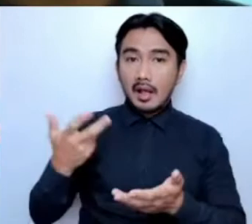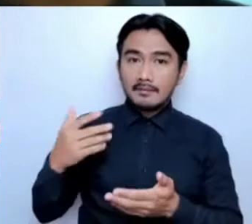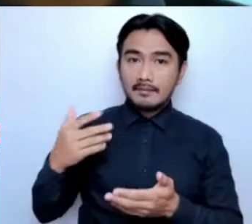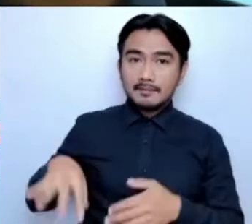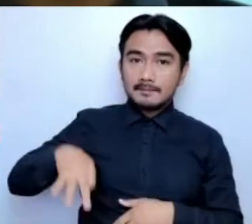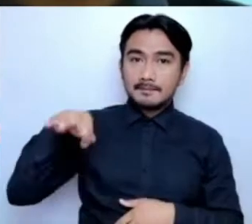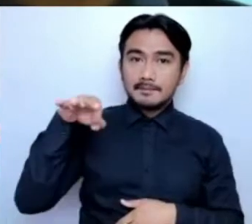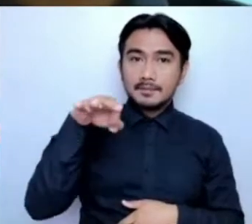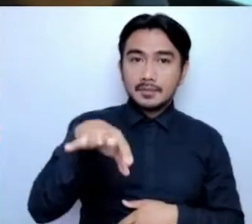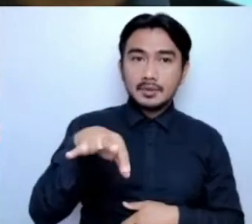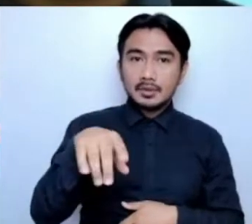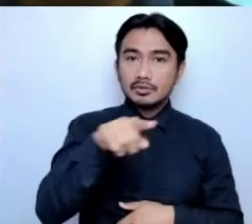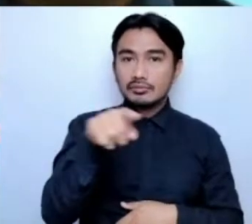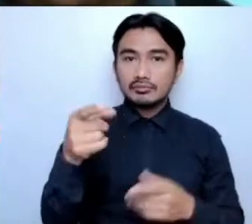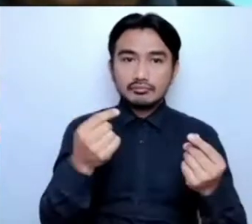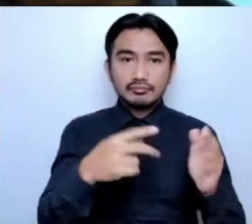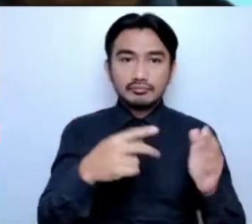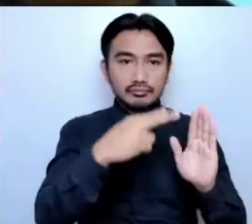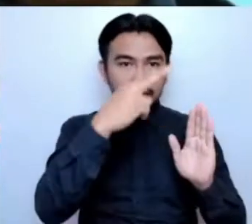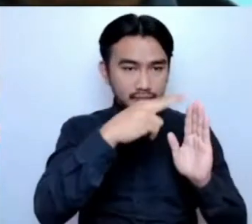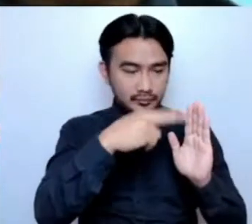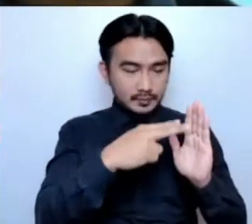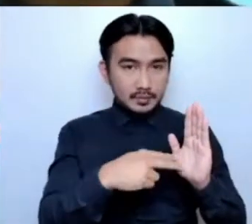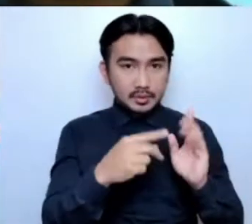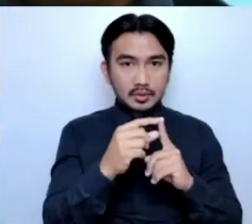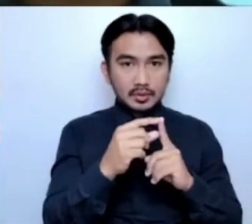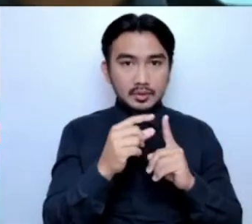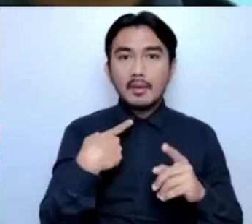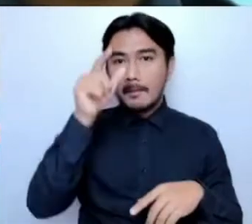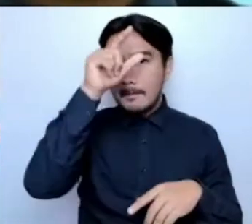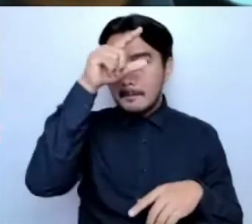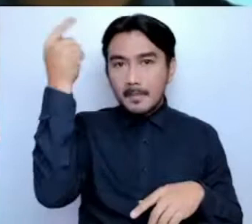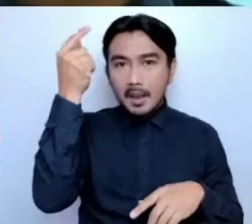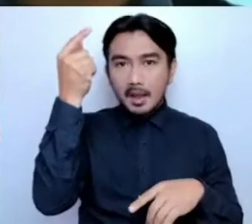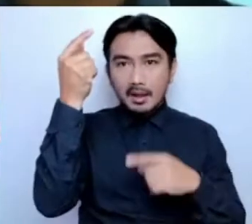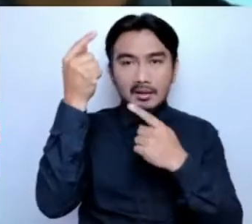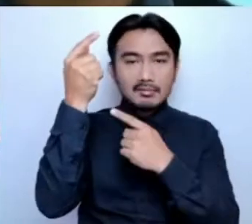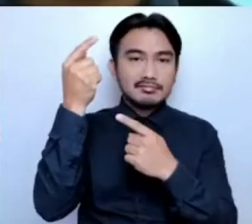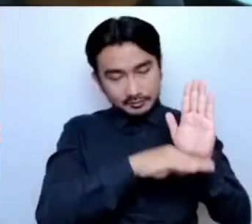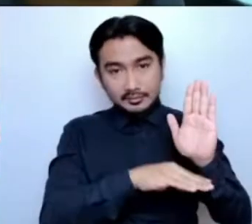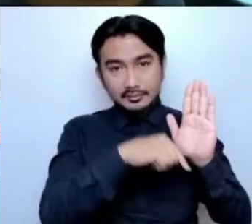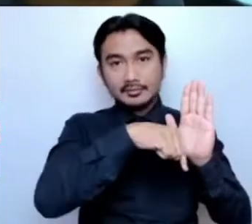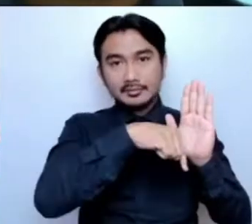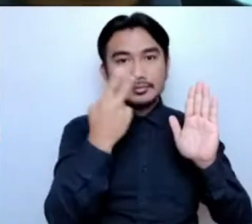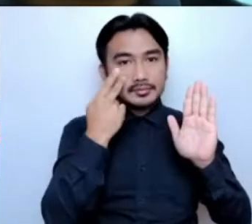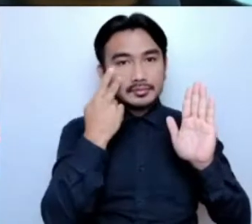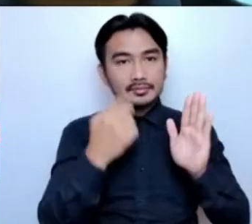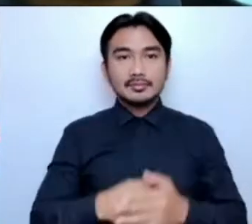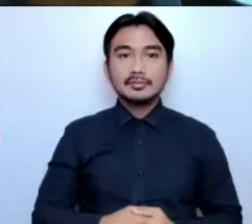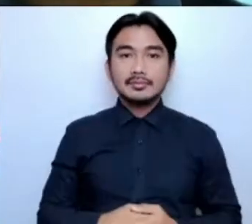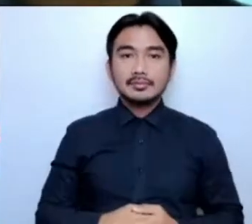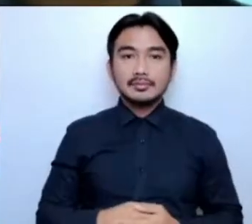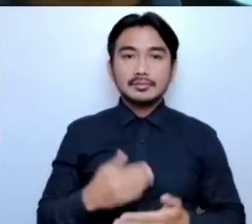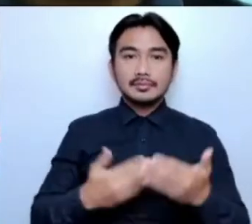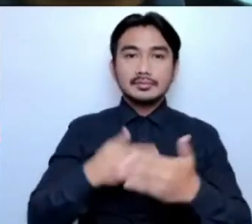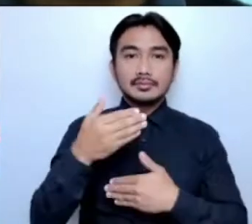through the words that are in bold and also the notes below each table. Objective 8